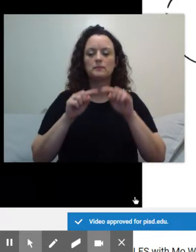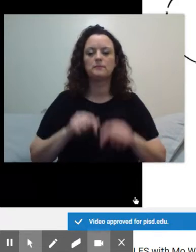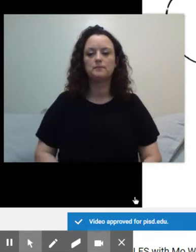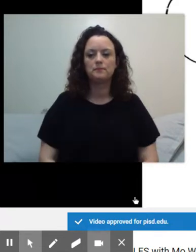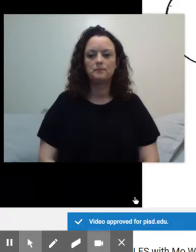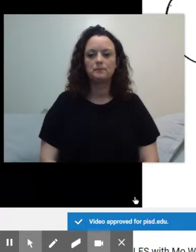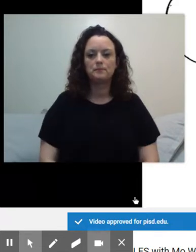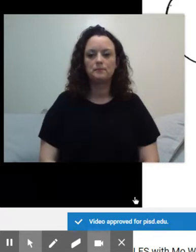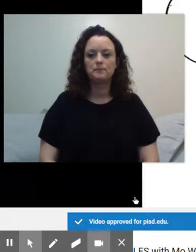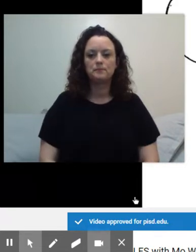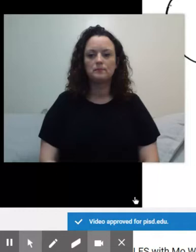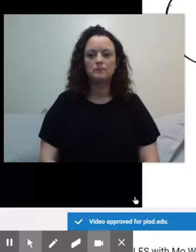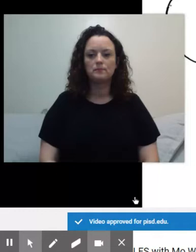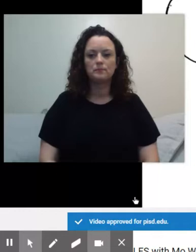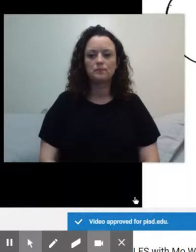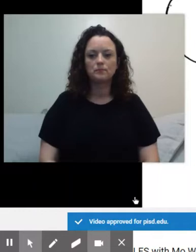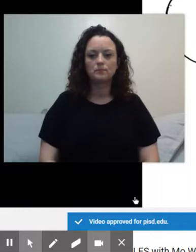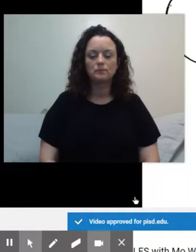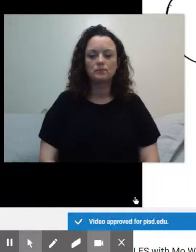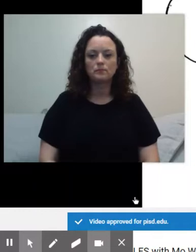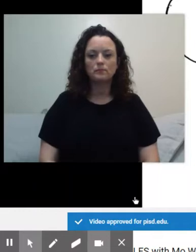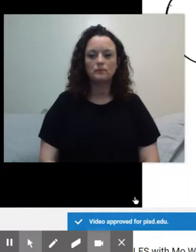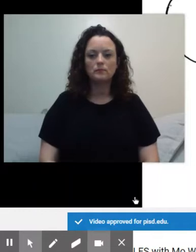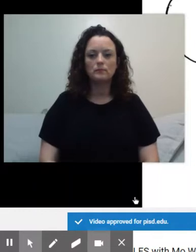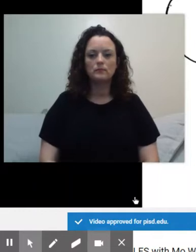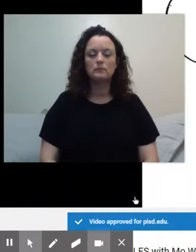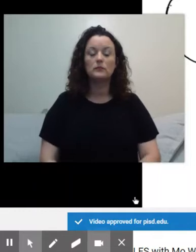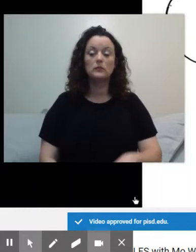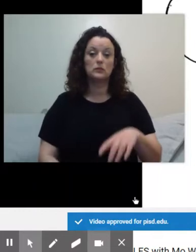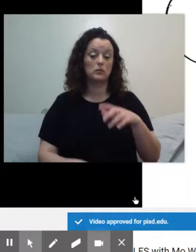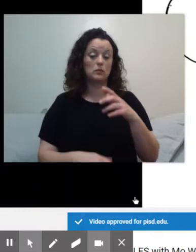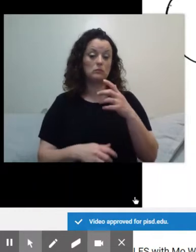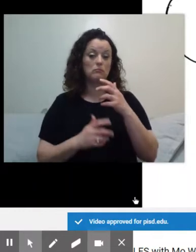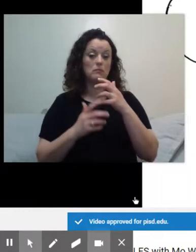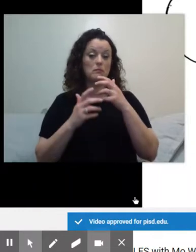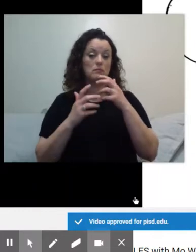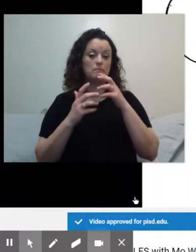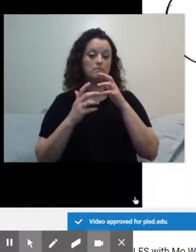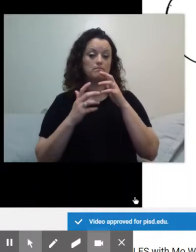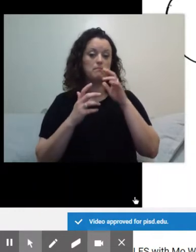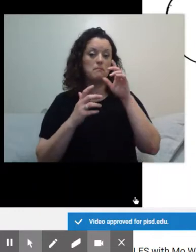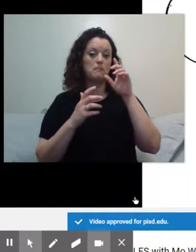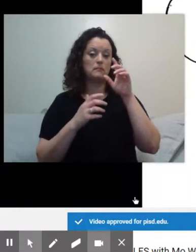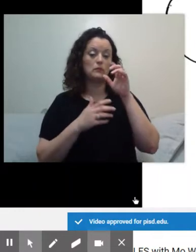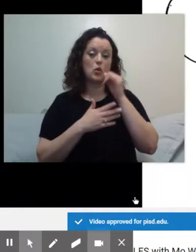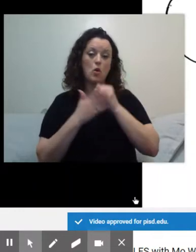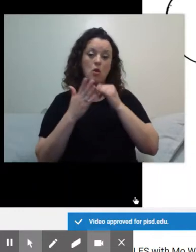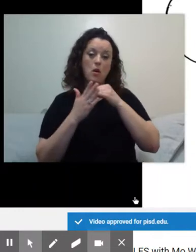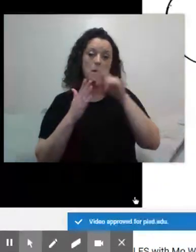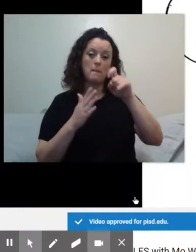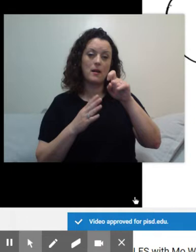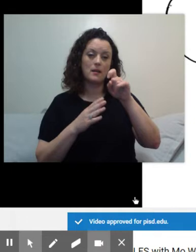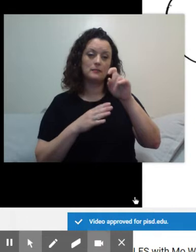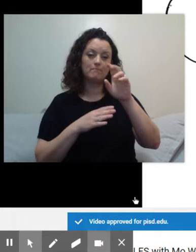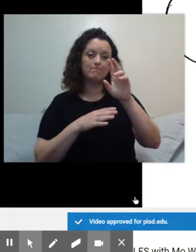A big part of art is that you have to use your imagination to fill in the blanks.